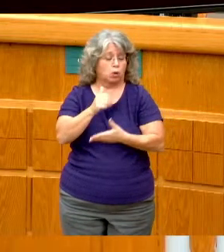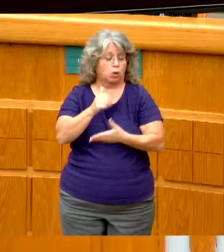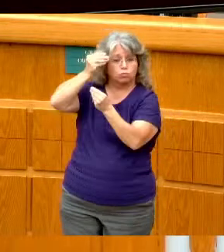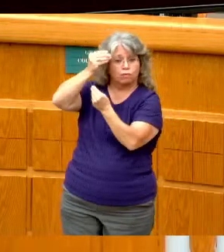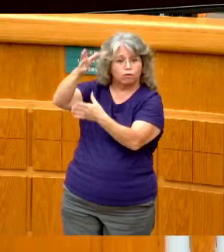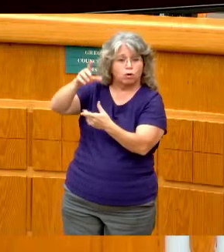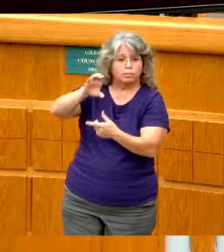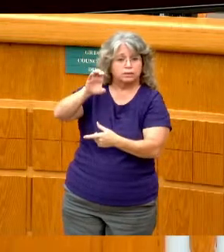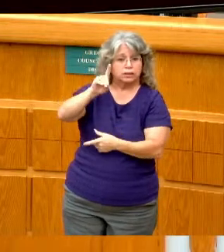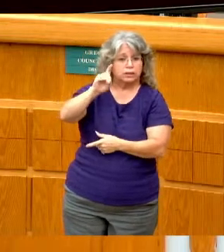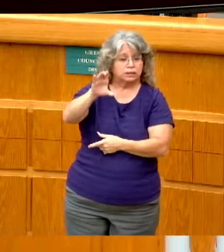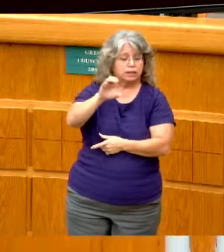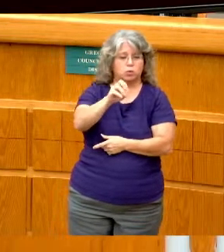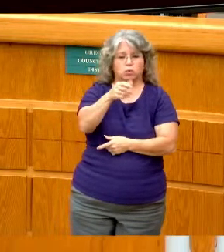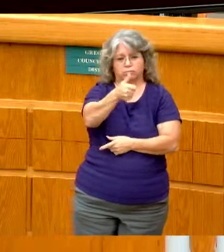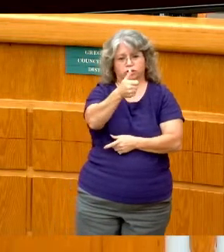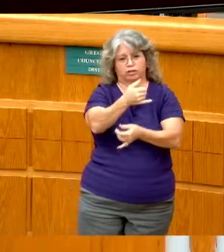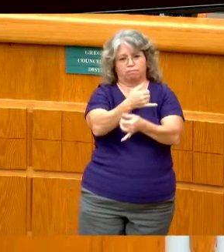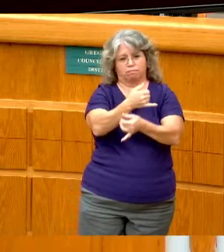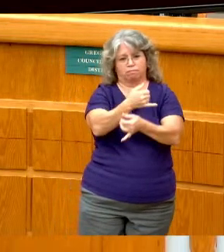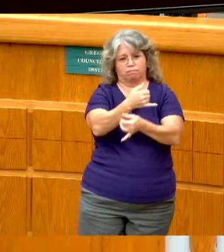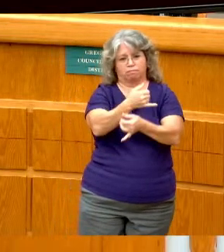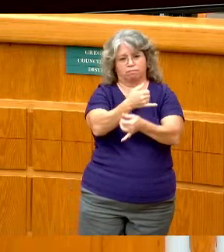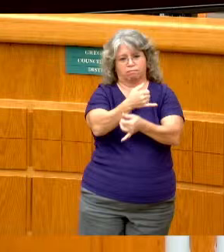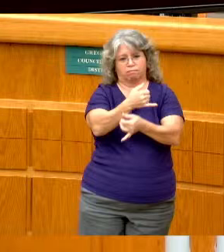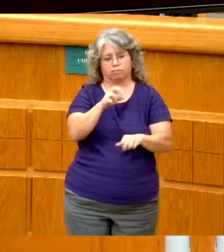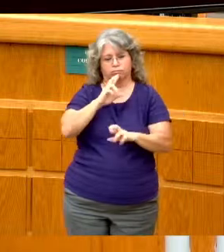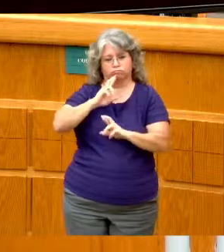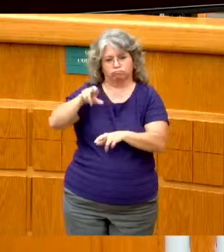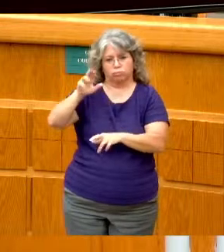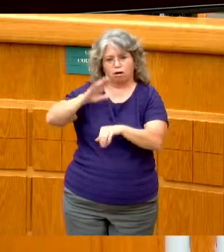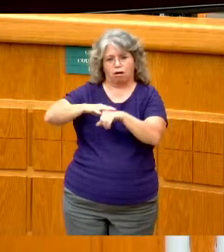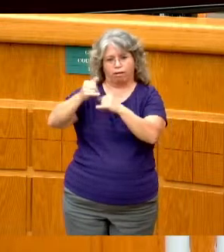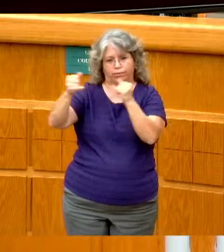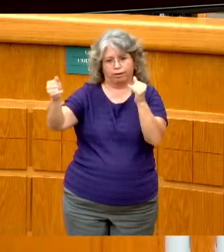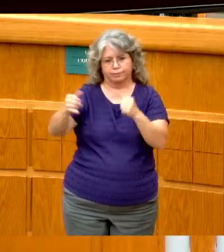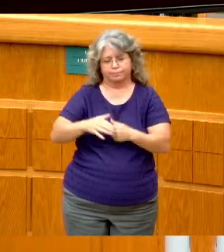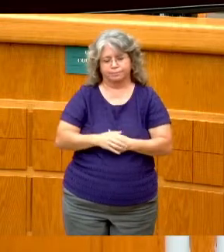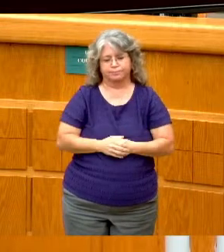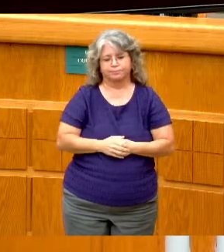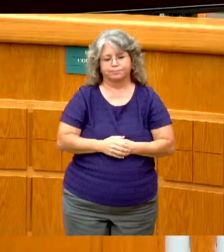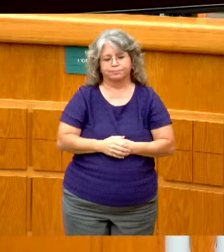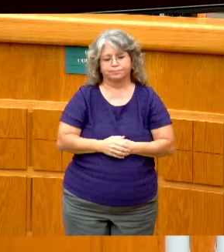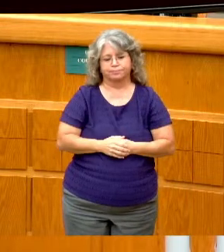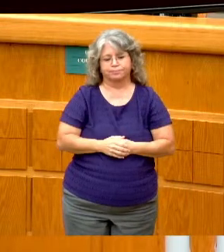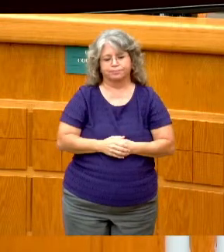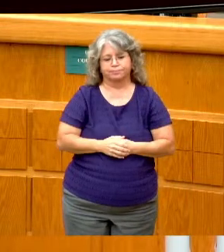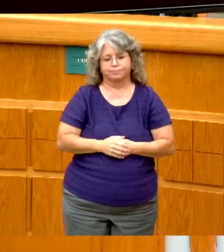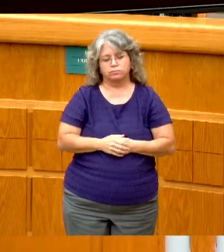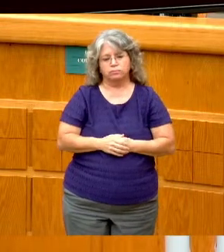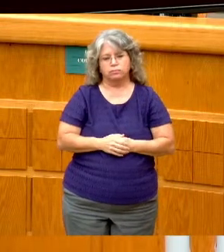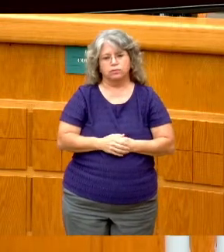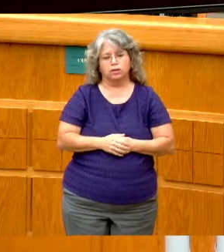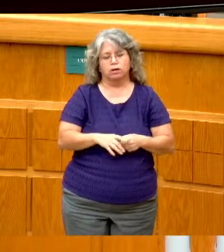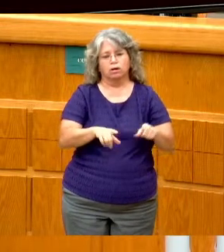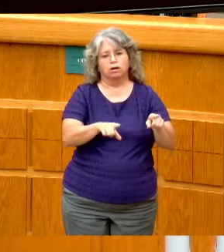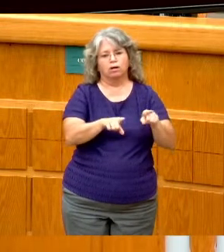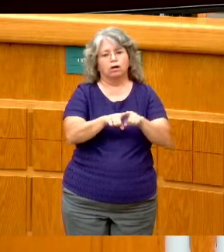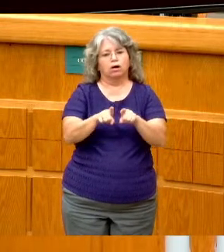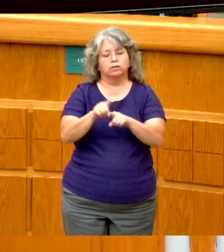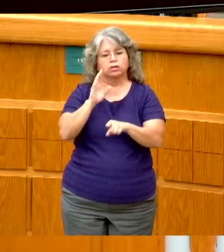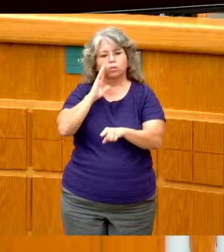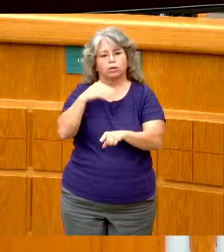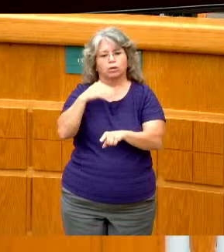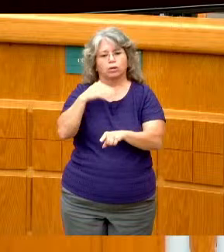or you can self-report online. I also wanted to mention that there's another vaccination clinic at the city's